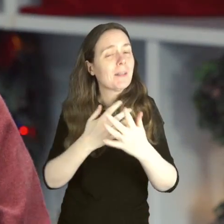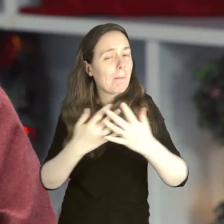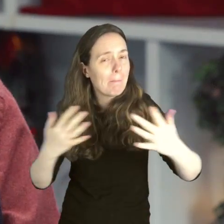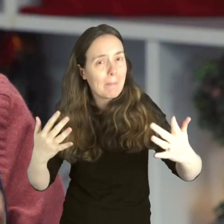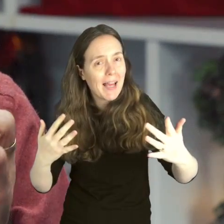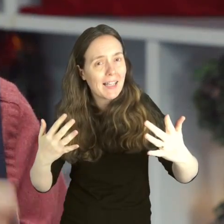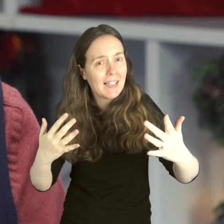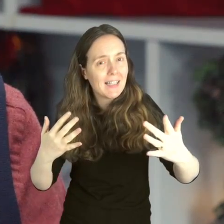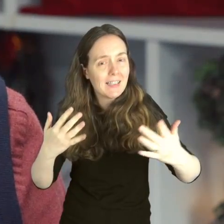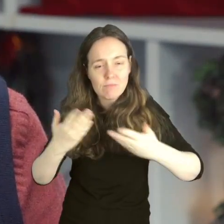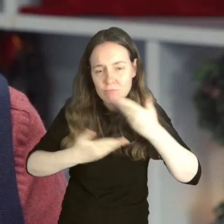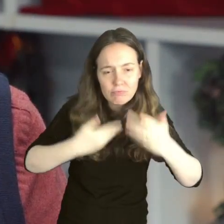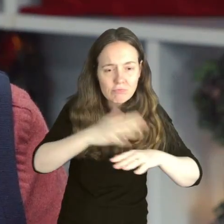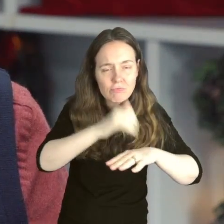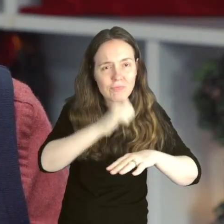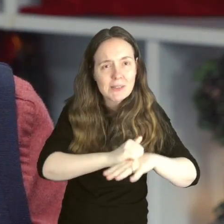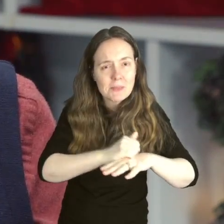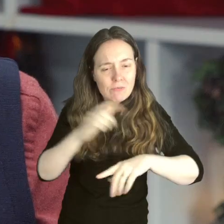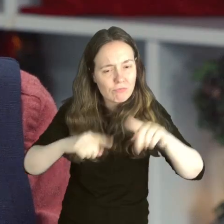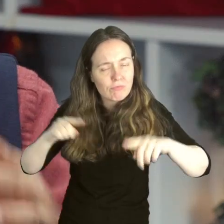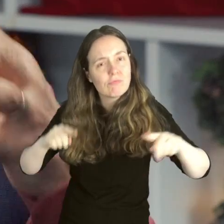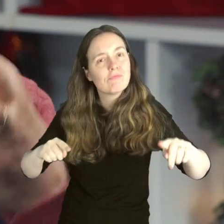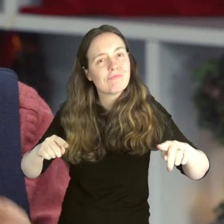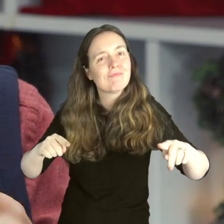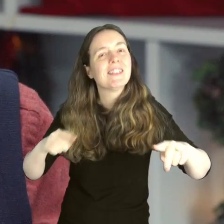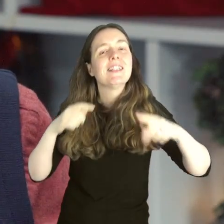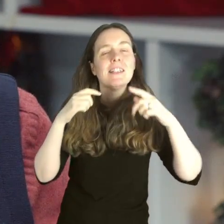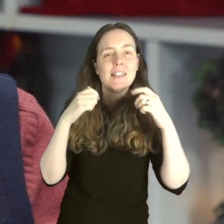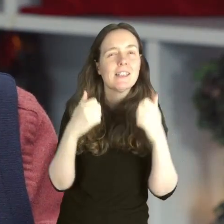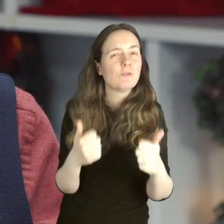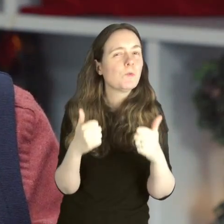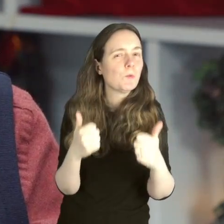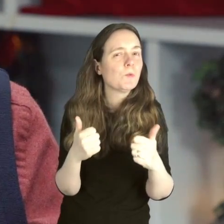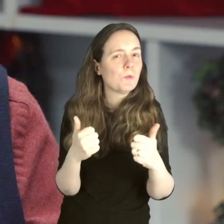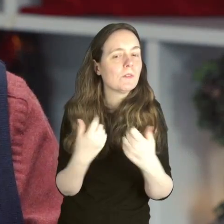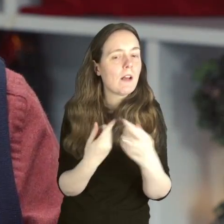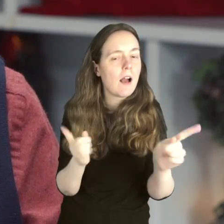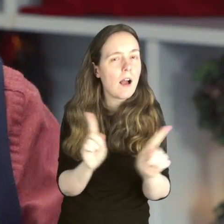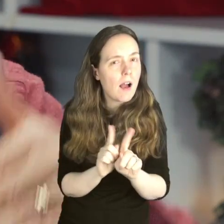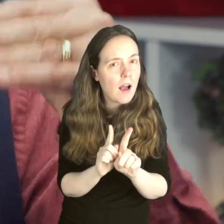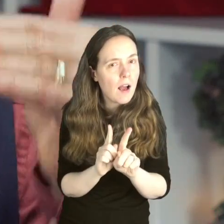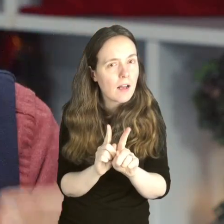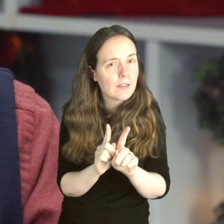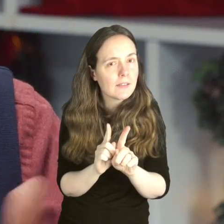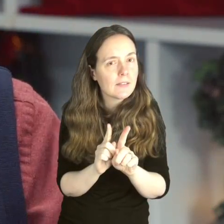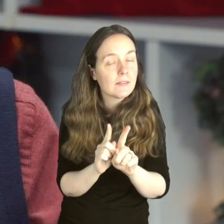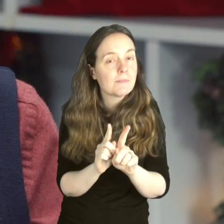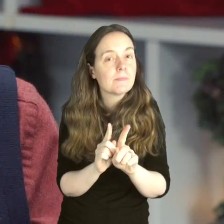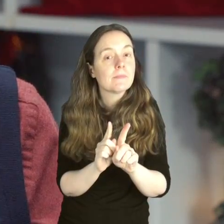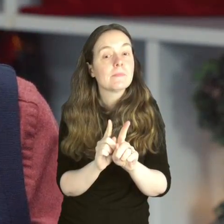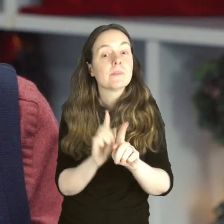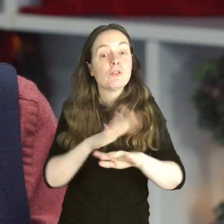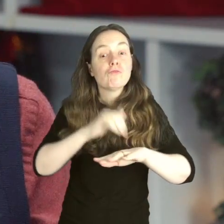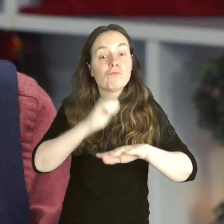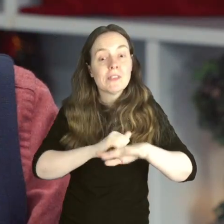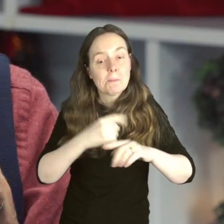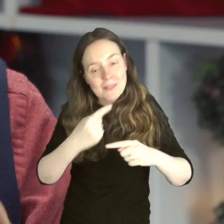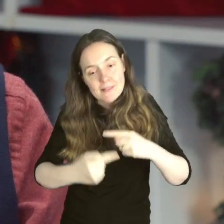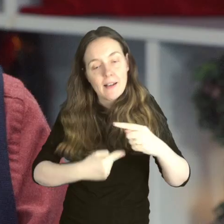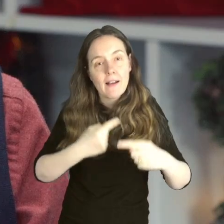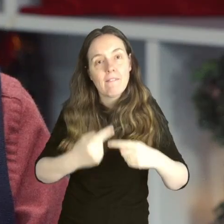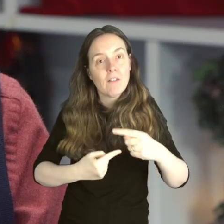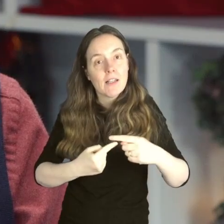different versions of Christmas, it is good for us every Christmas time